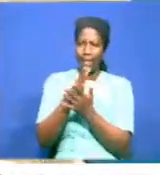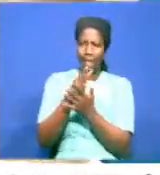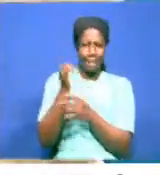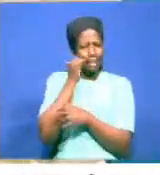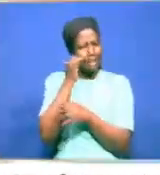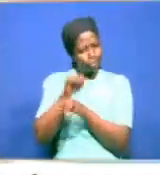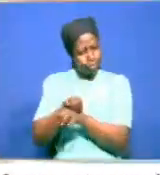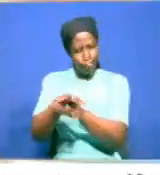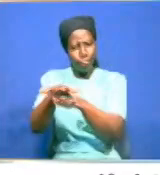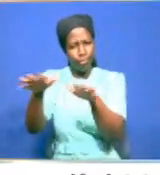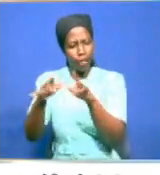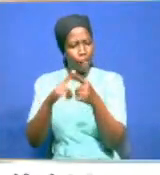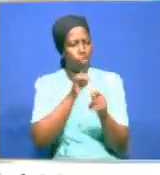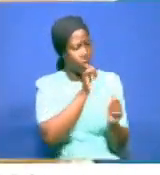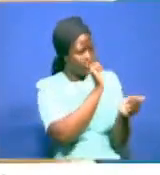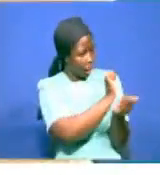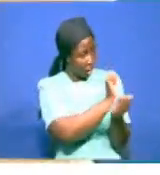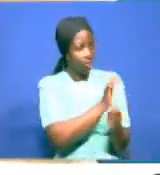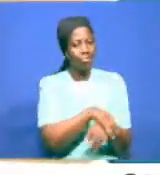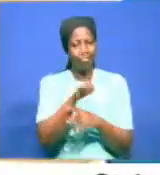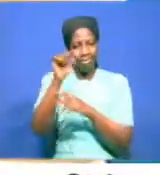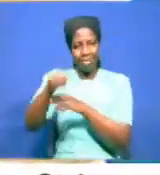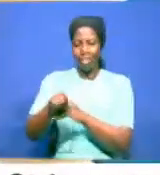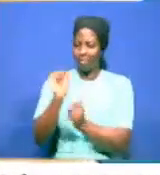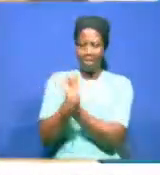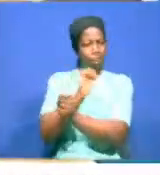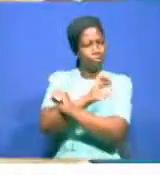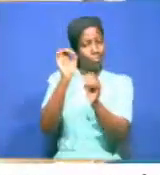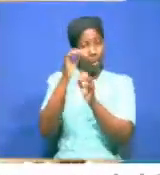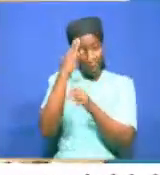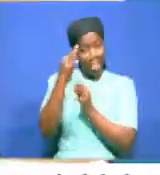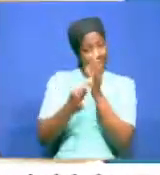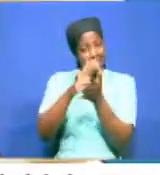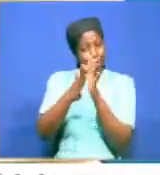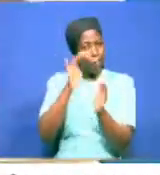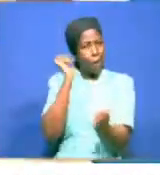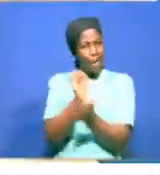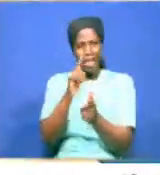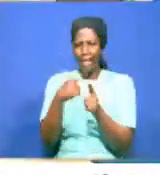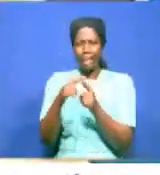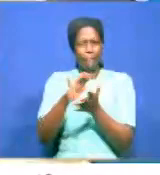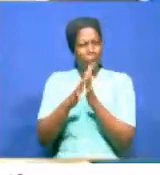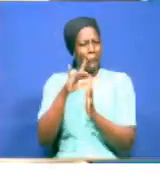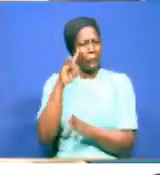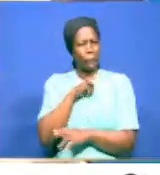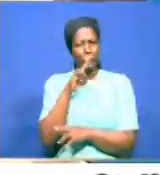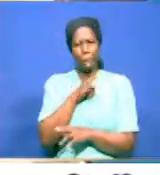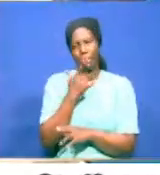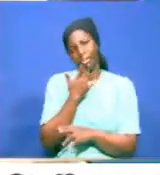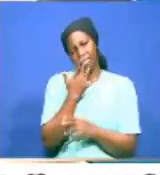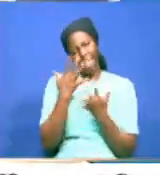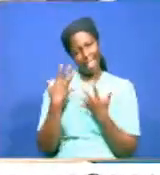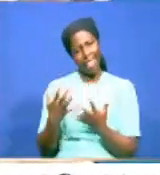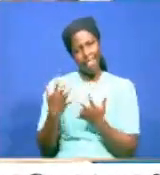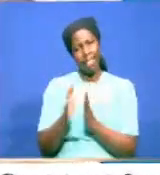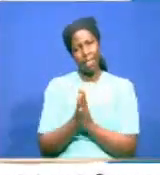No, it should not be a punishment. Because if it becomes a punishment, it would be too overwhelming. Like, for instance, the people I mentioned with disabilities